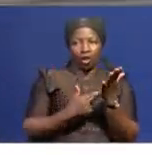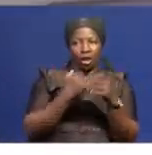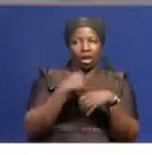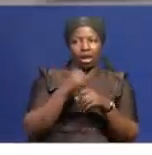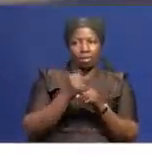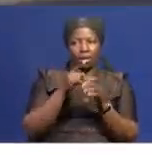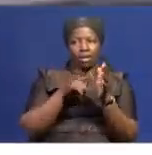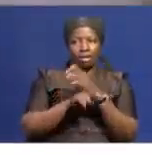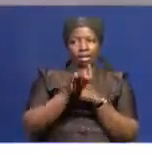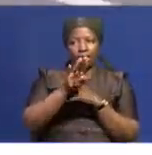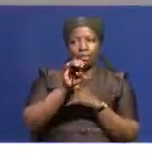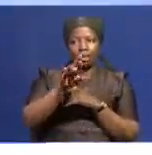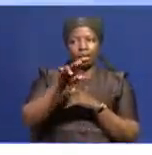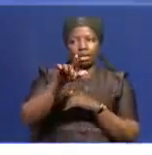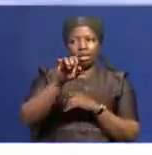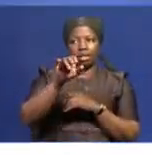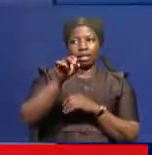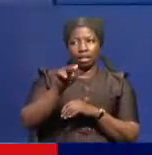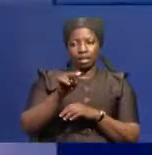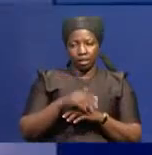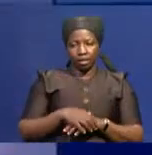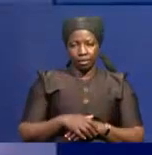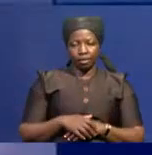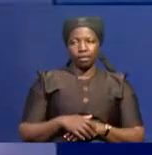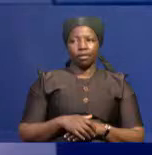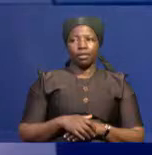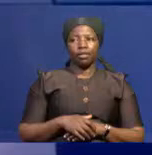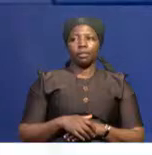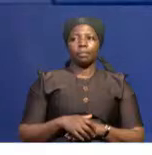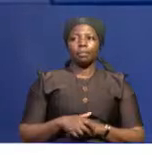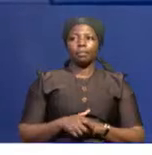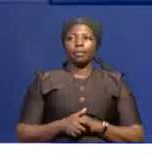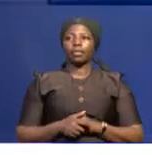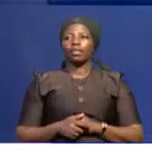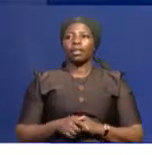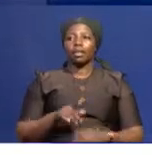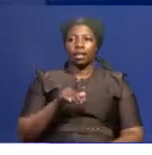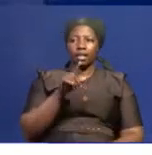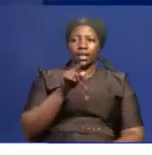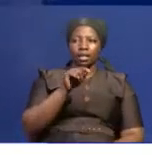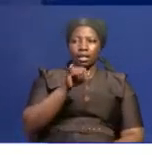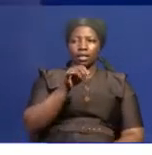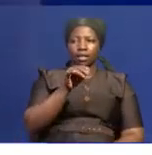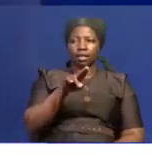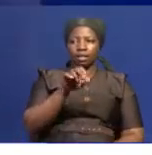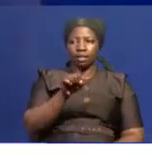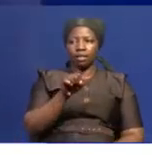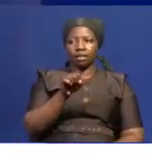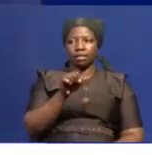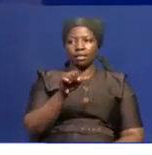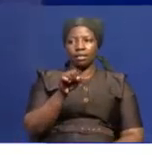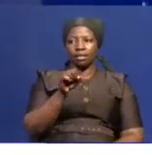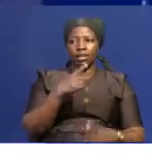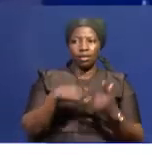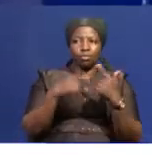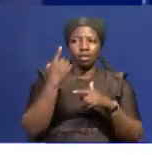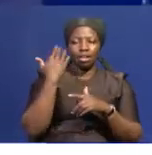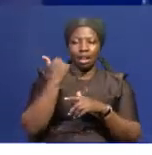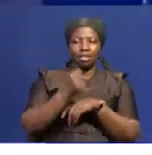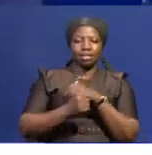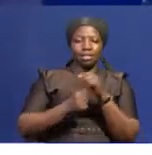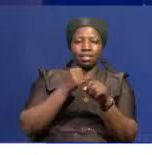most recent being the 2 hours, 11 minutes and 53 seconds by Tigist Assefa in last year's women's race. And look at the